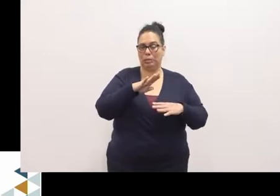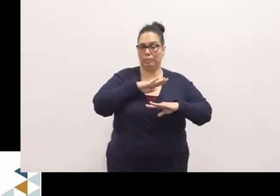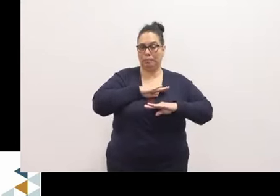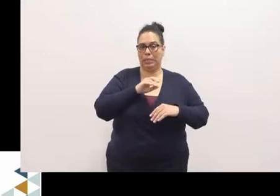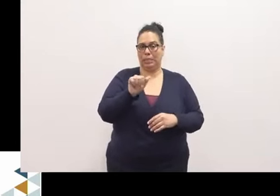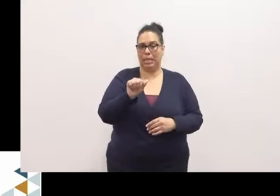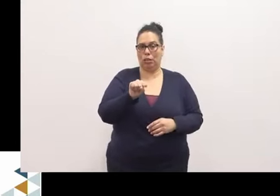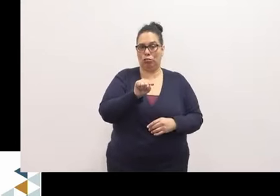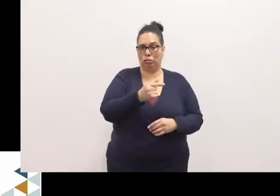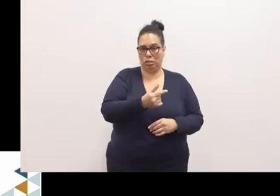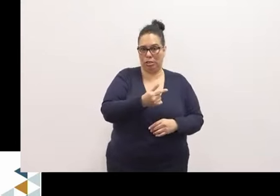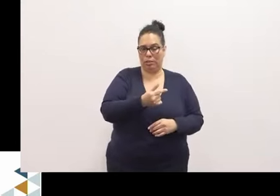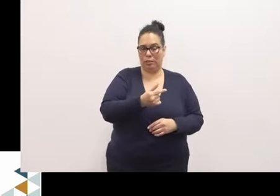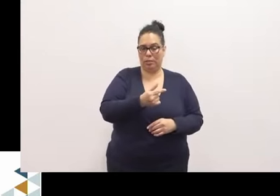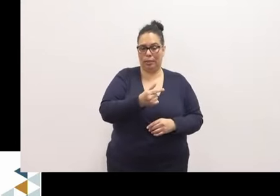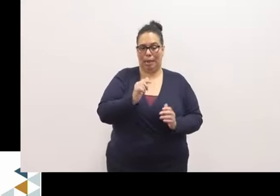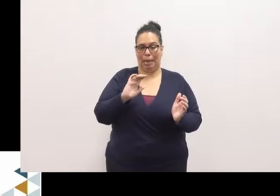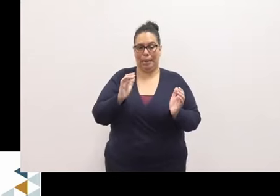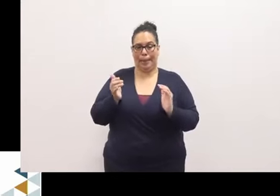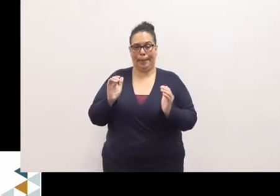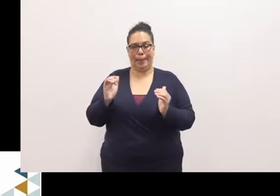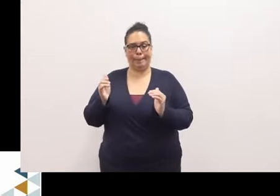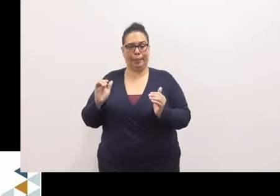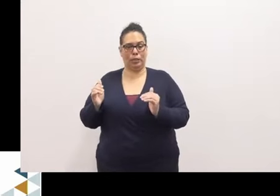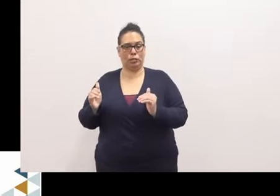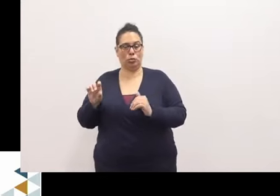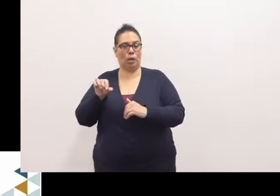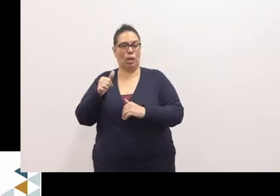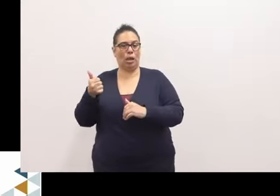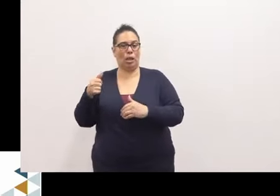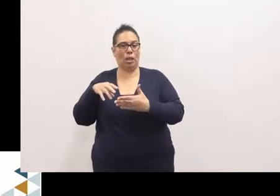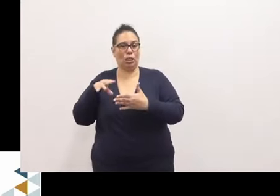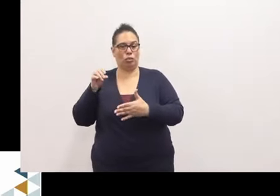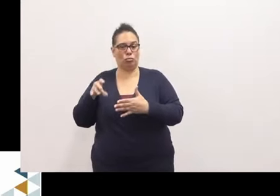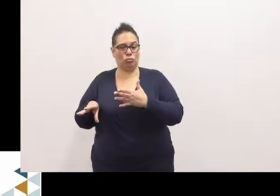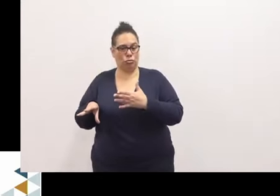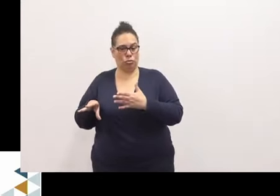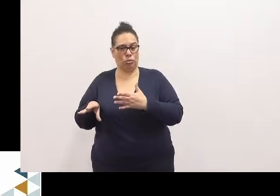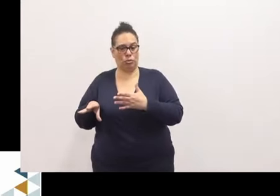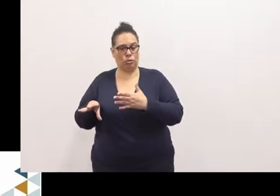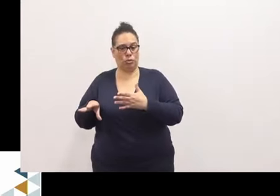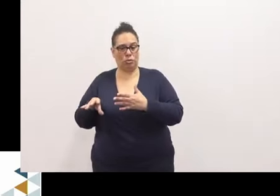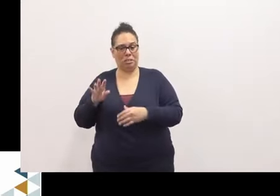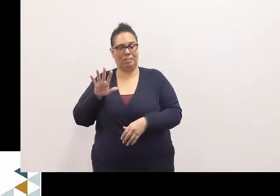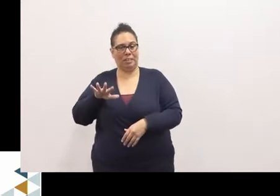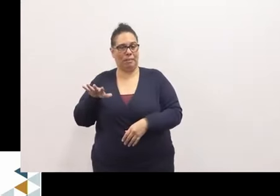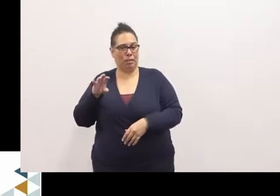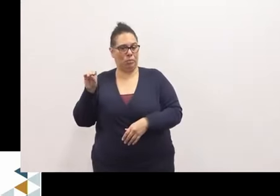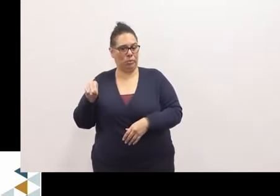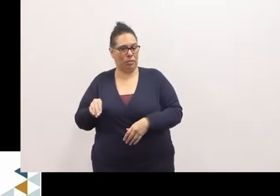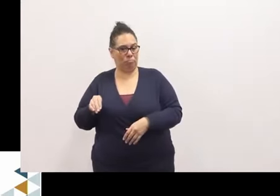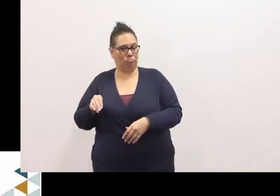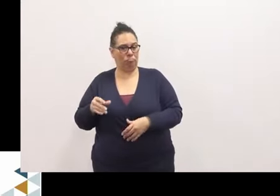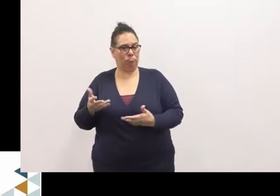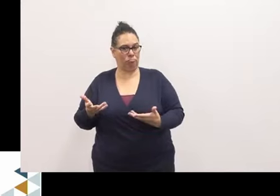through G requirements compared to all other students that were meeting it at 55%.